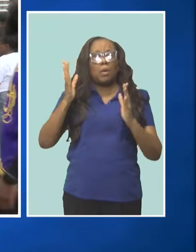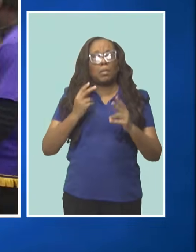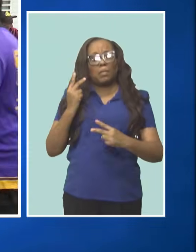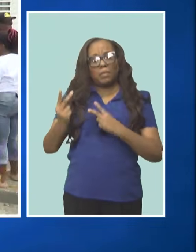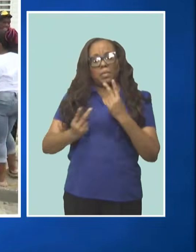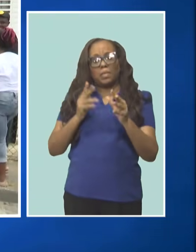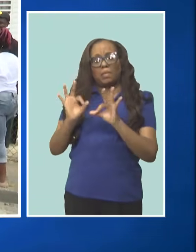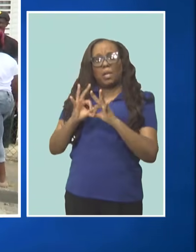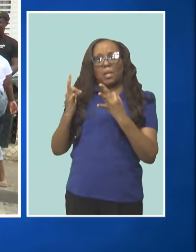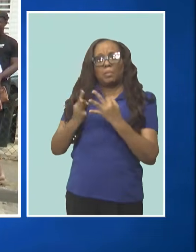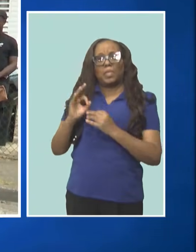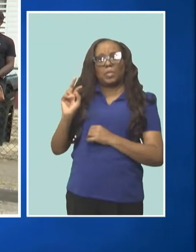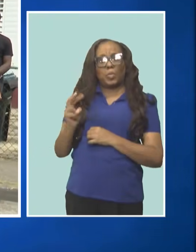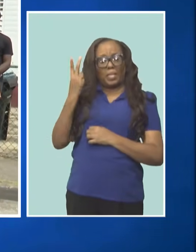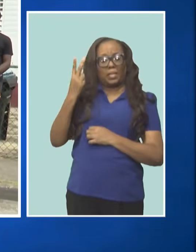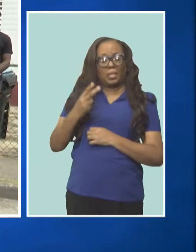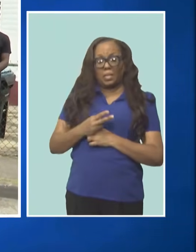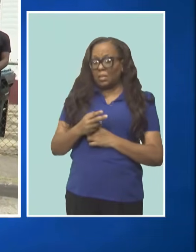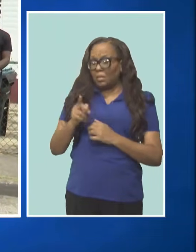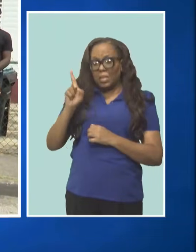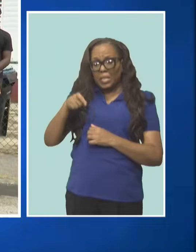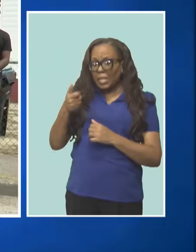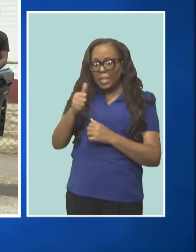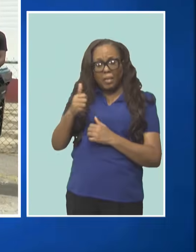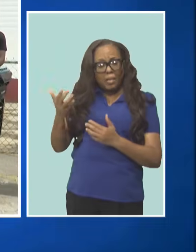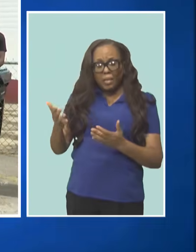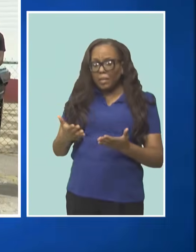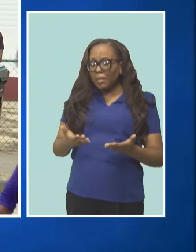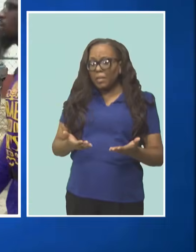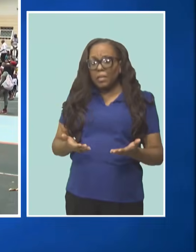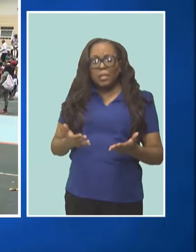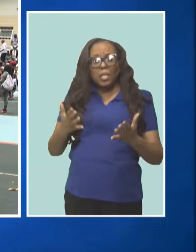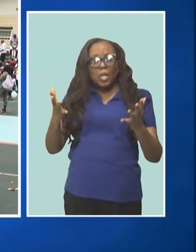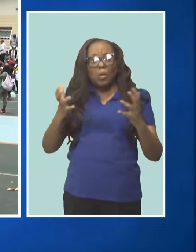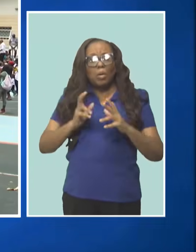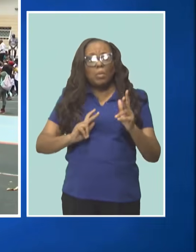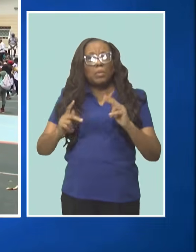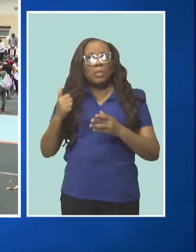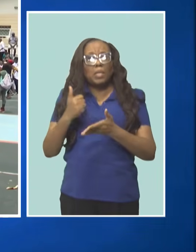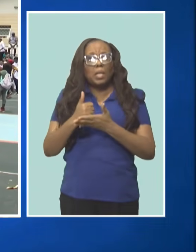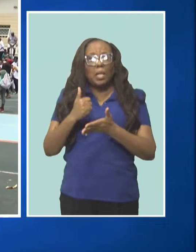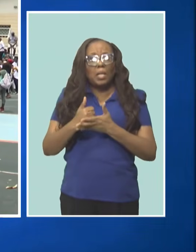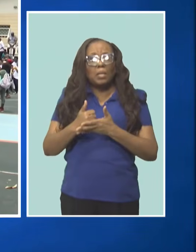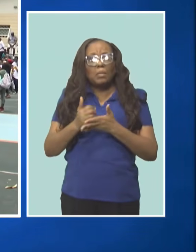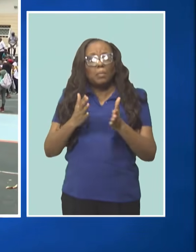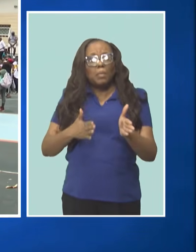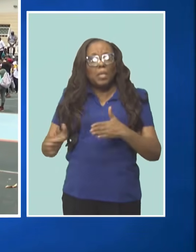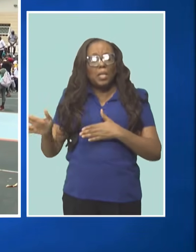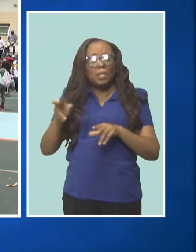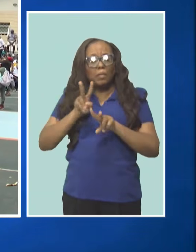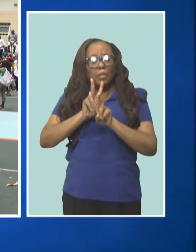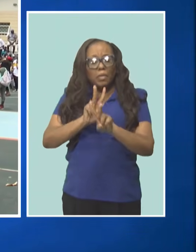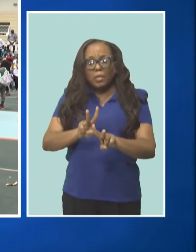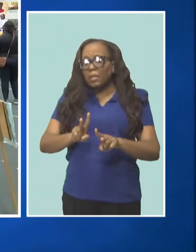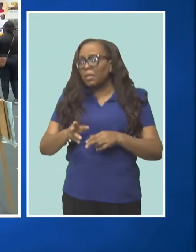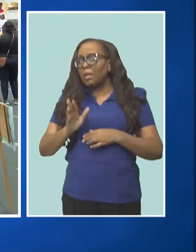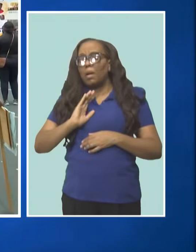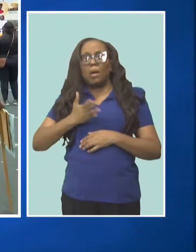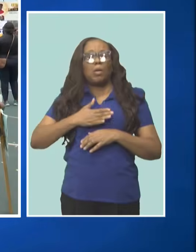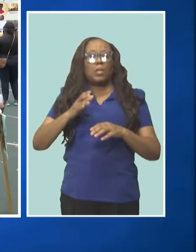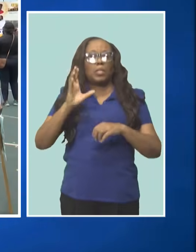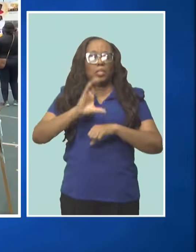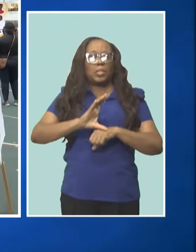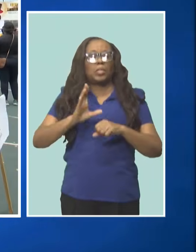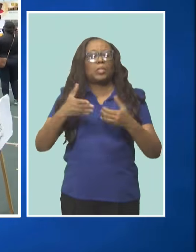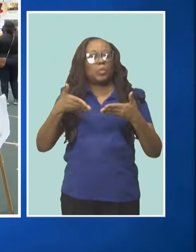twice, and we are saying to them, if you need anything, you need someone to plan the funeral, you need a place for the funeral, our church is open.